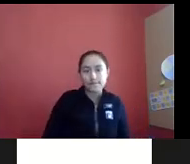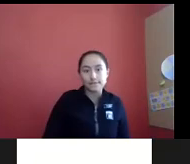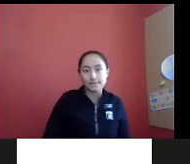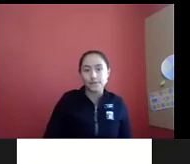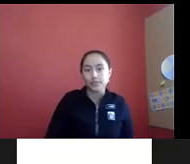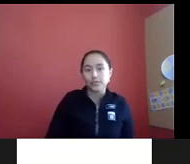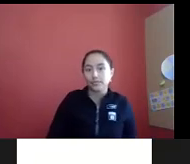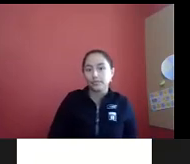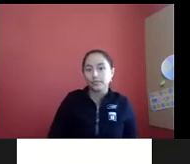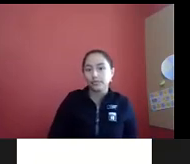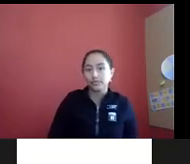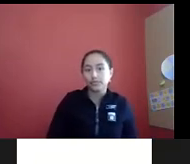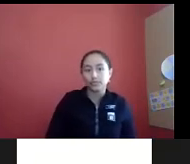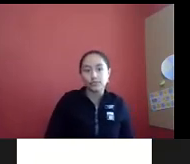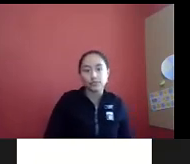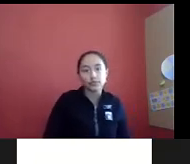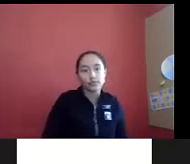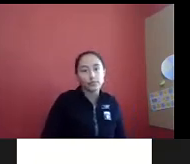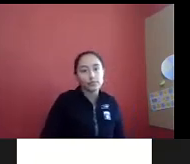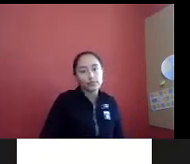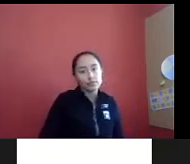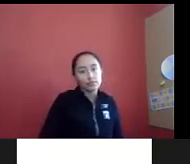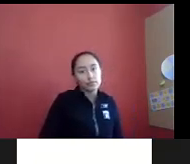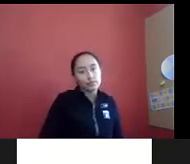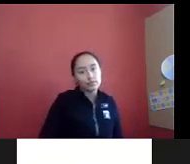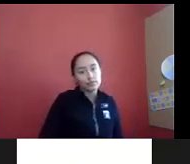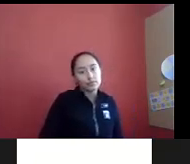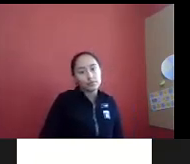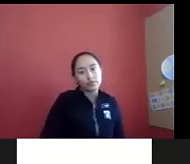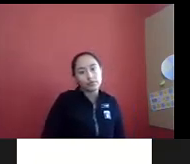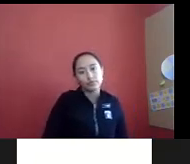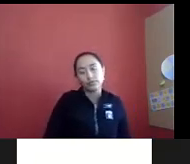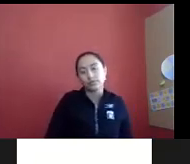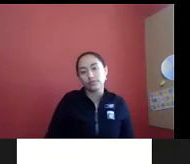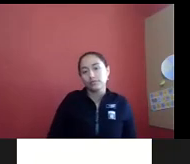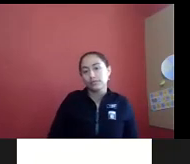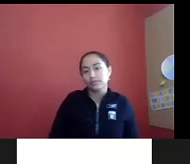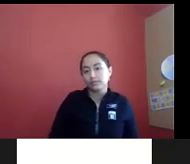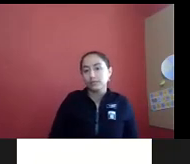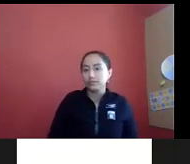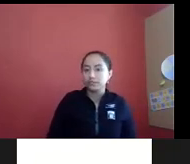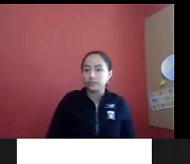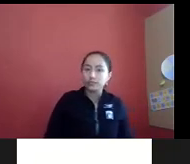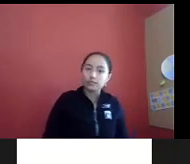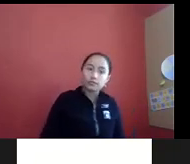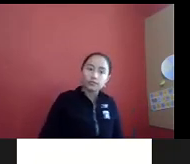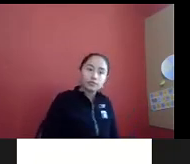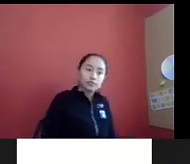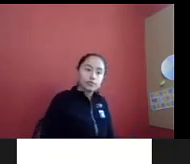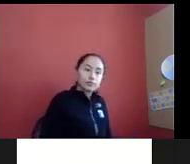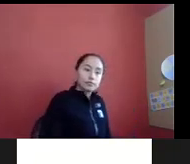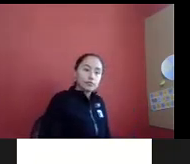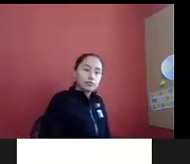for making them, okay? So that's something that you can use as an advantage for using them.